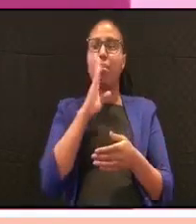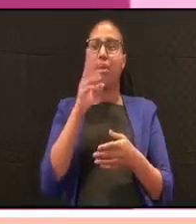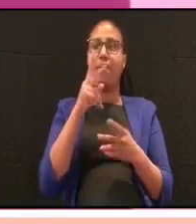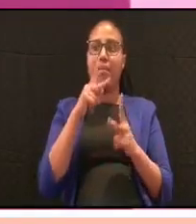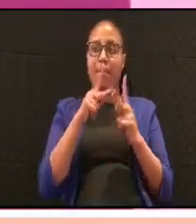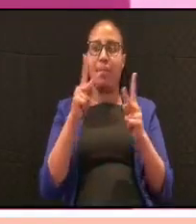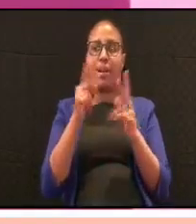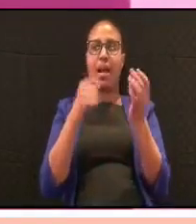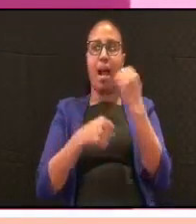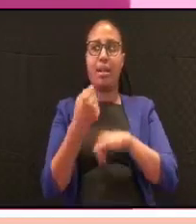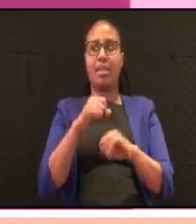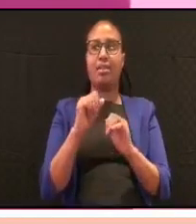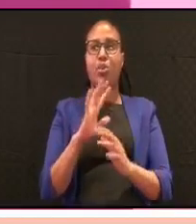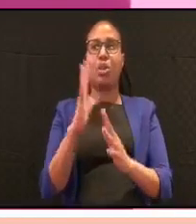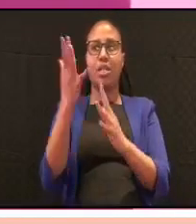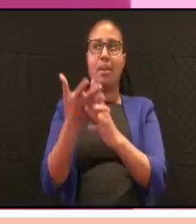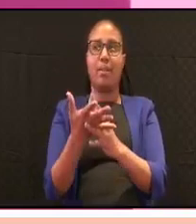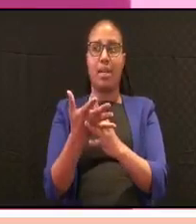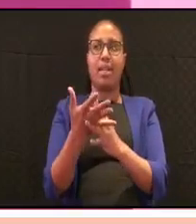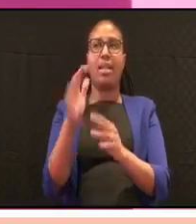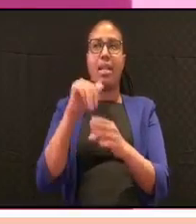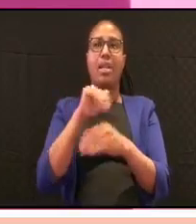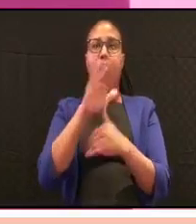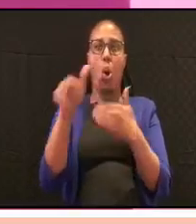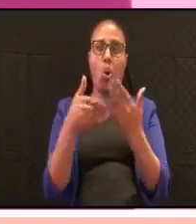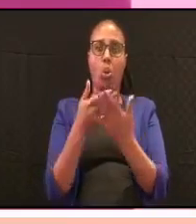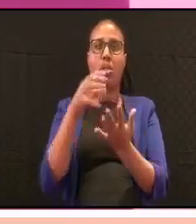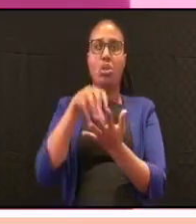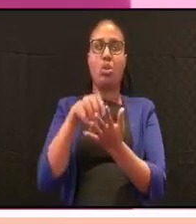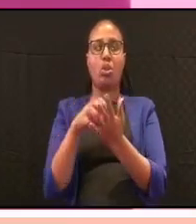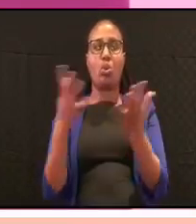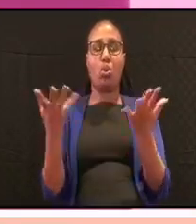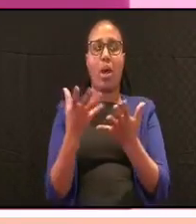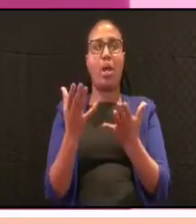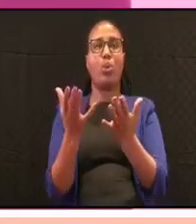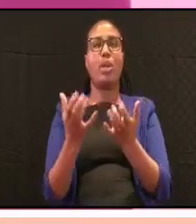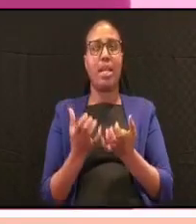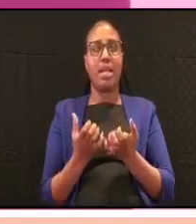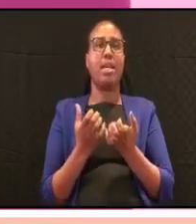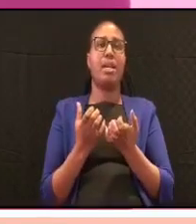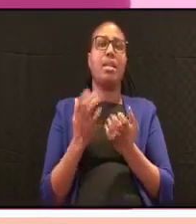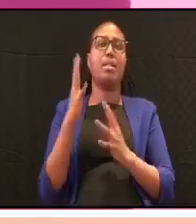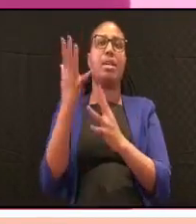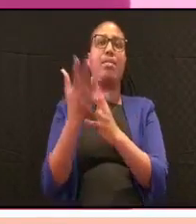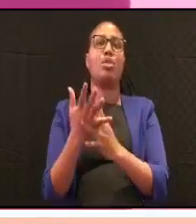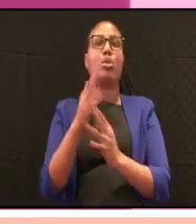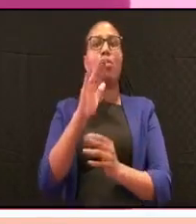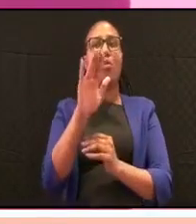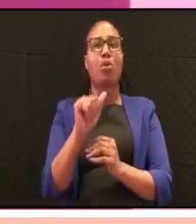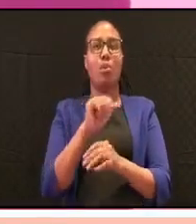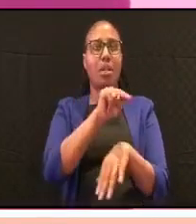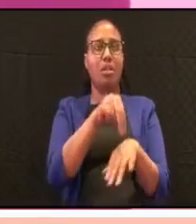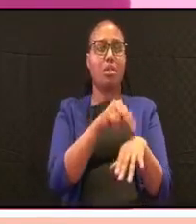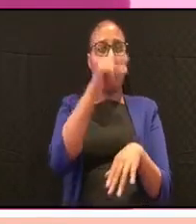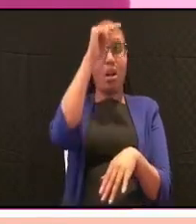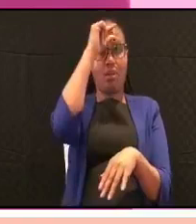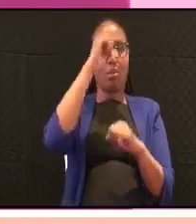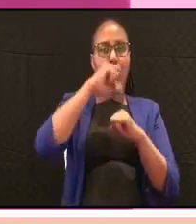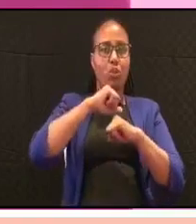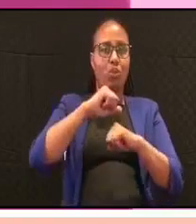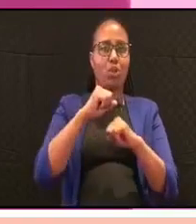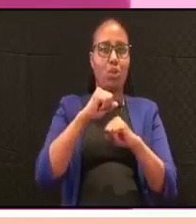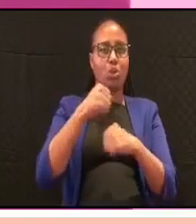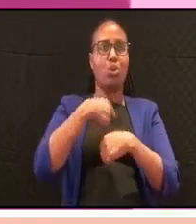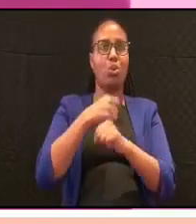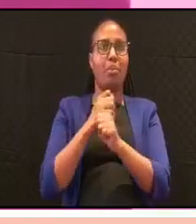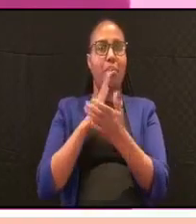proactive in intervening in all situations where you need intervention from the national government officials to